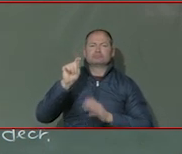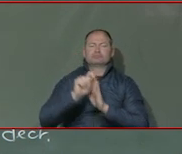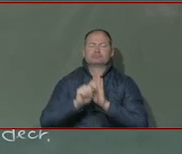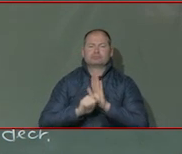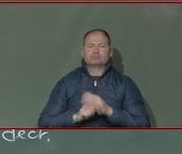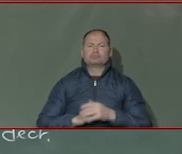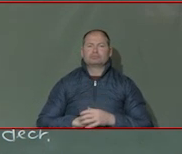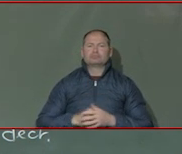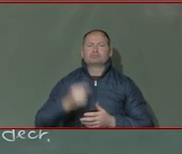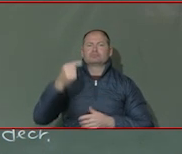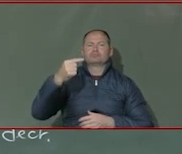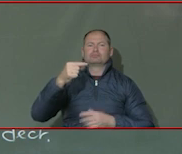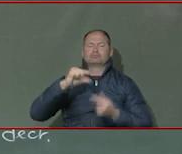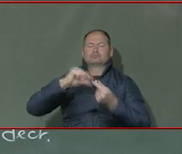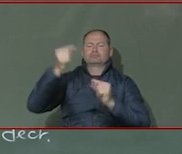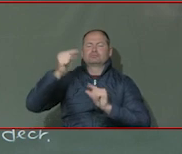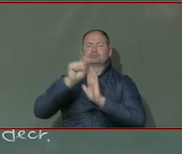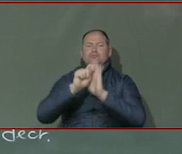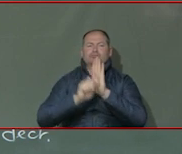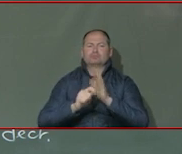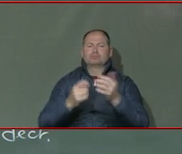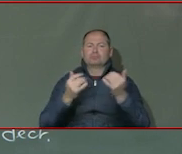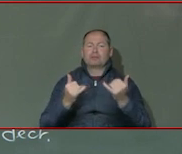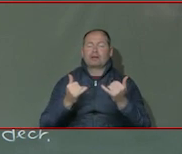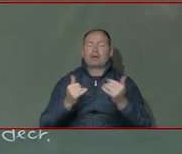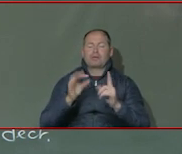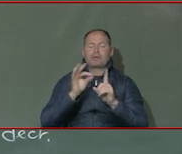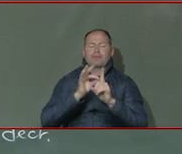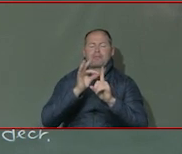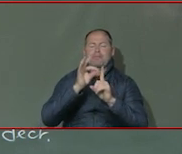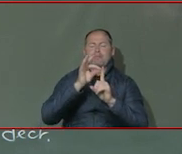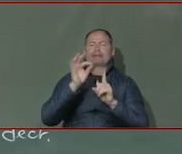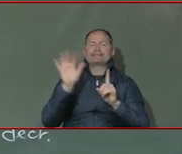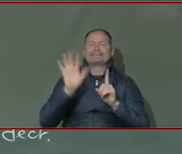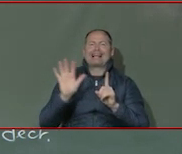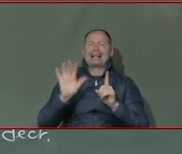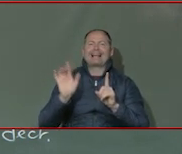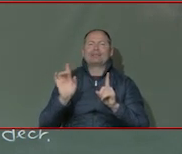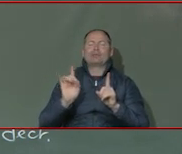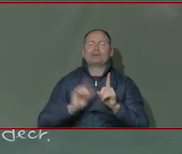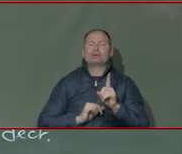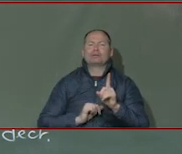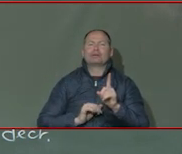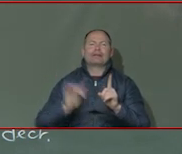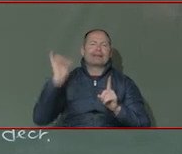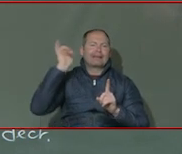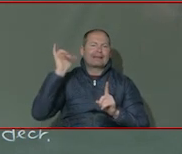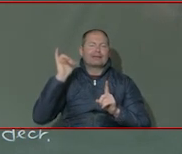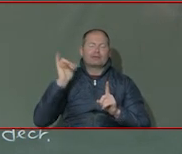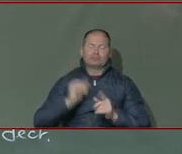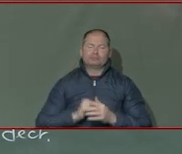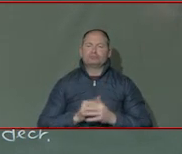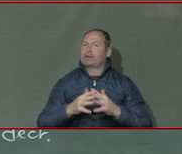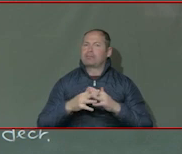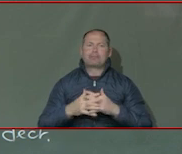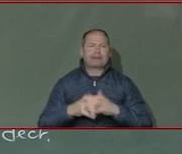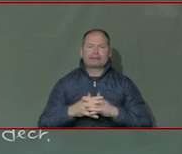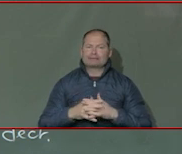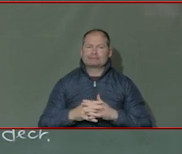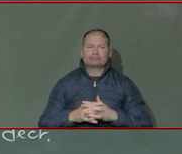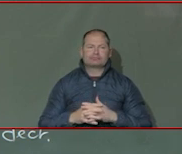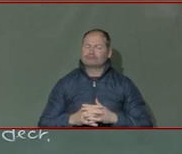what will be the color of the seeds of these peas here? Yellow. Not something in between. Not